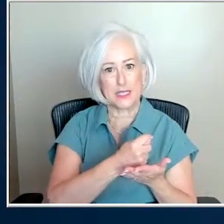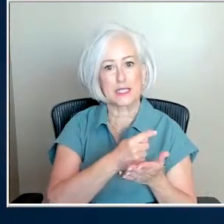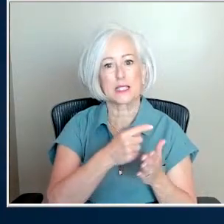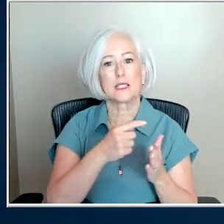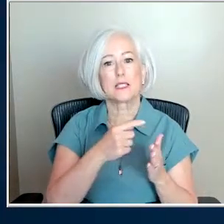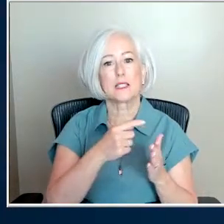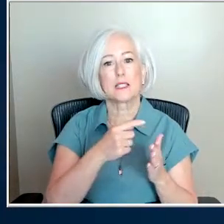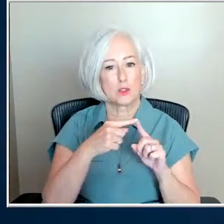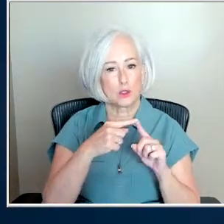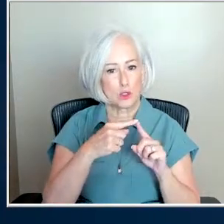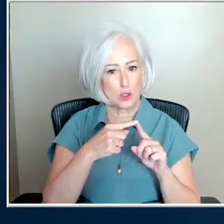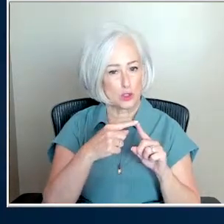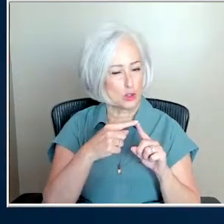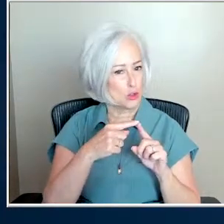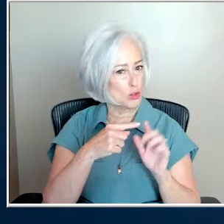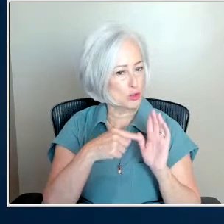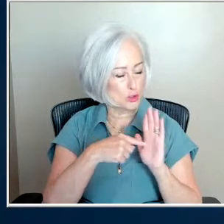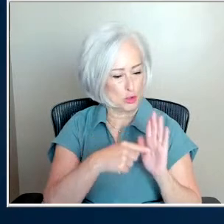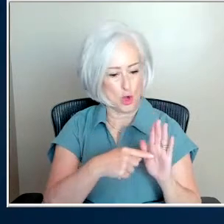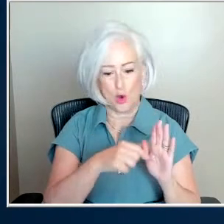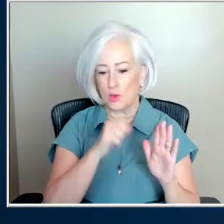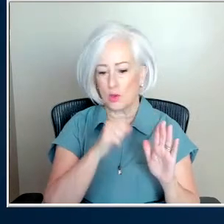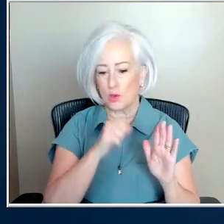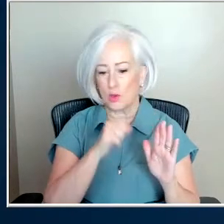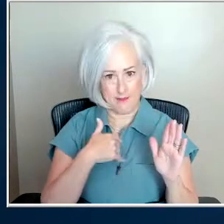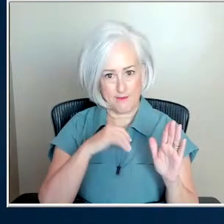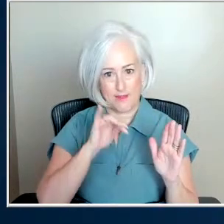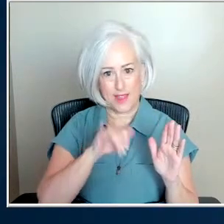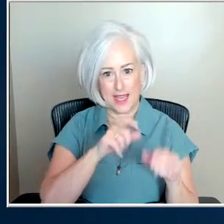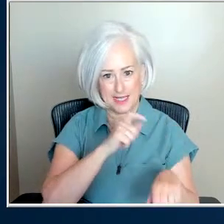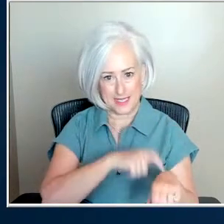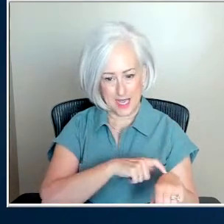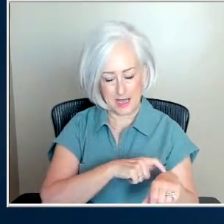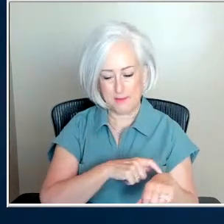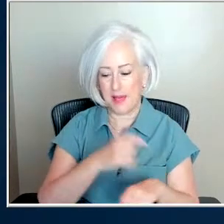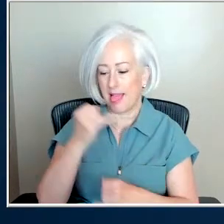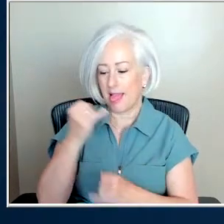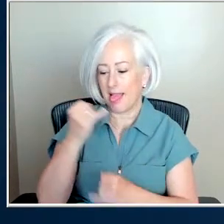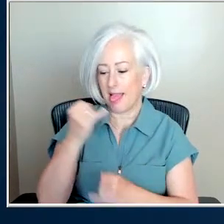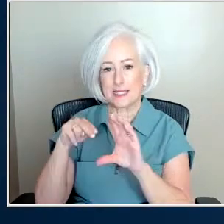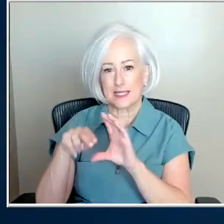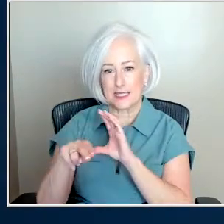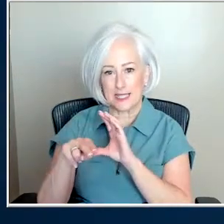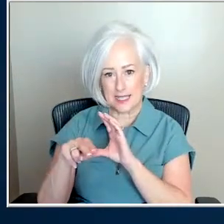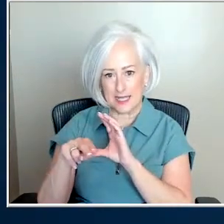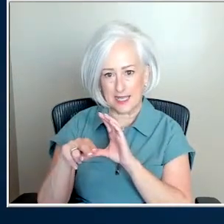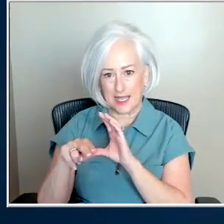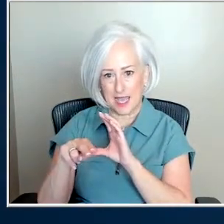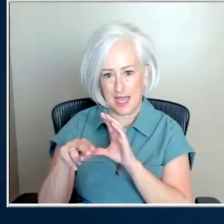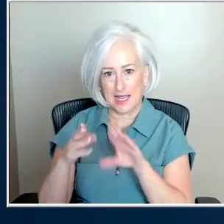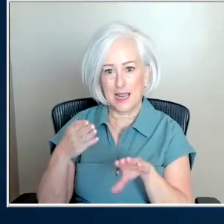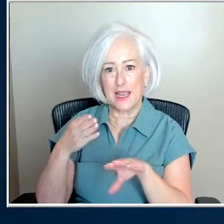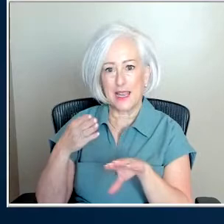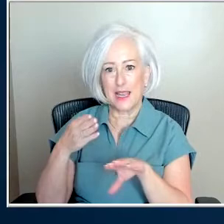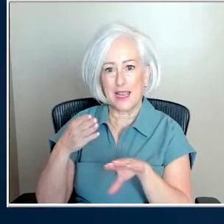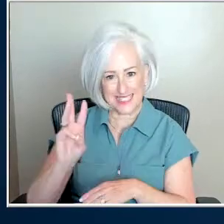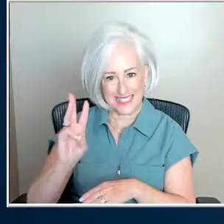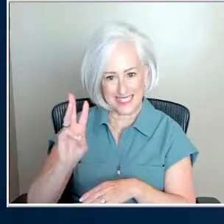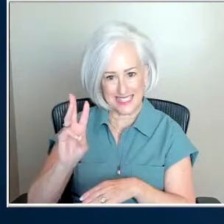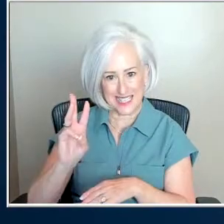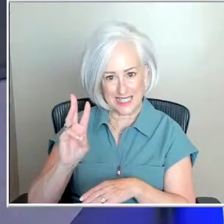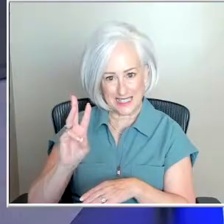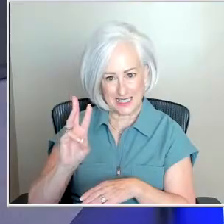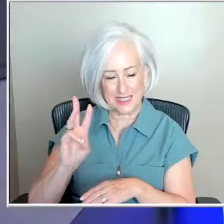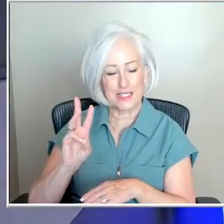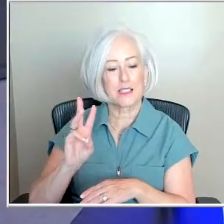that stage. That's the first milestone. And the last scan would be, the end of therapy scan would be after 6 full cycles or 12 treatments. And